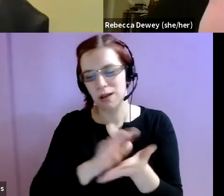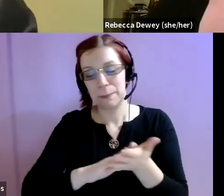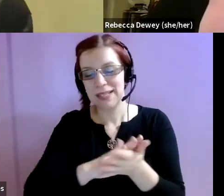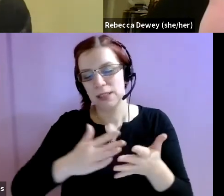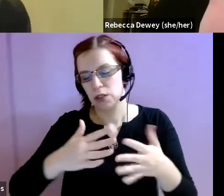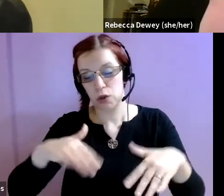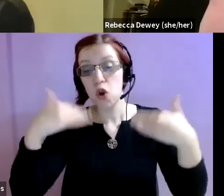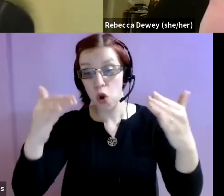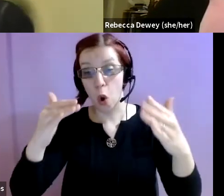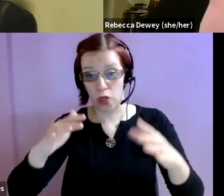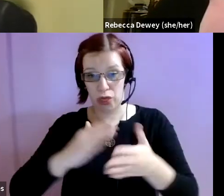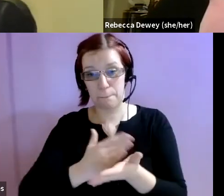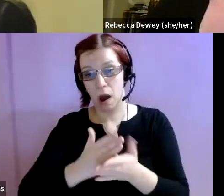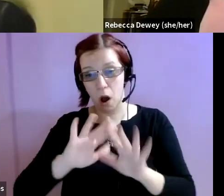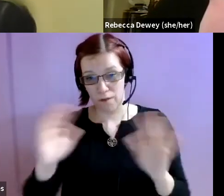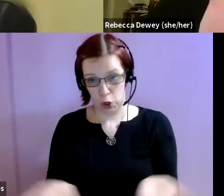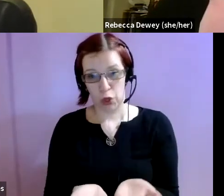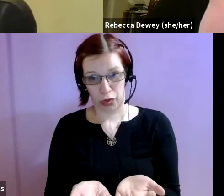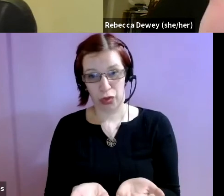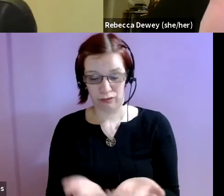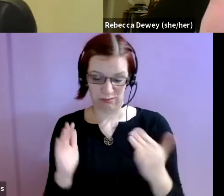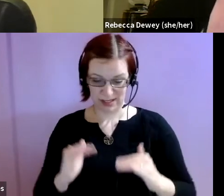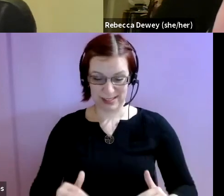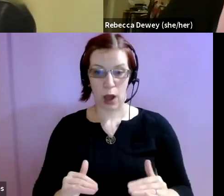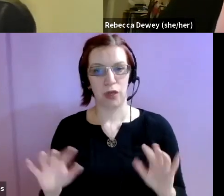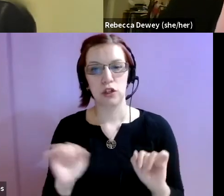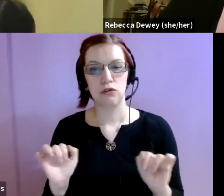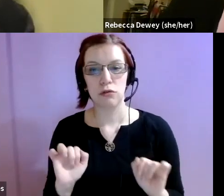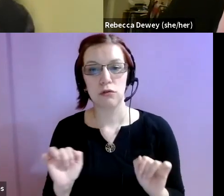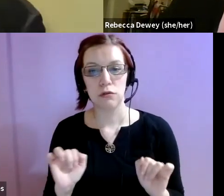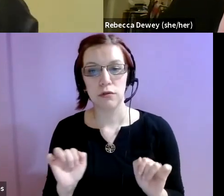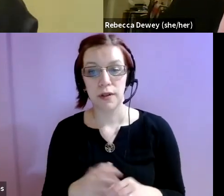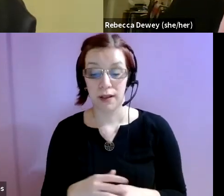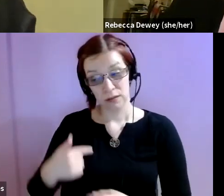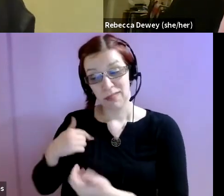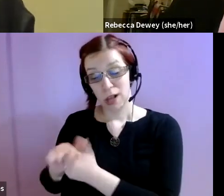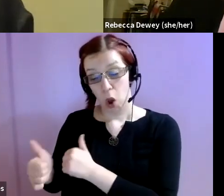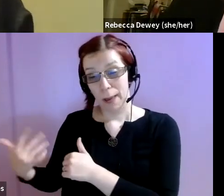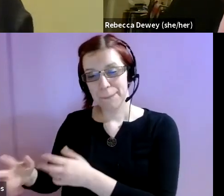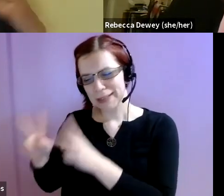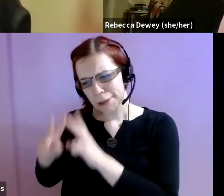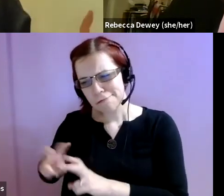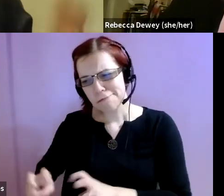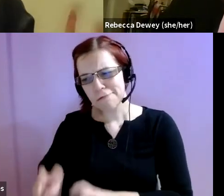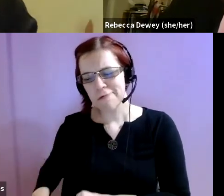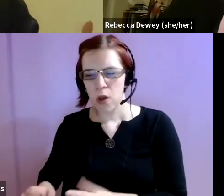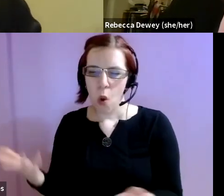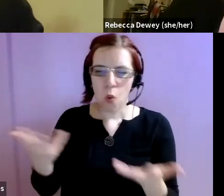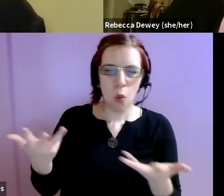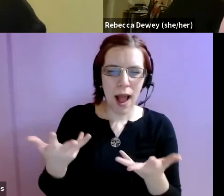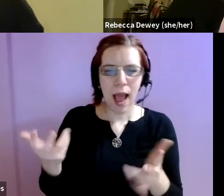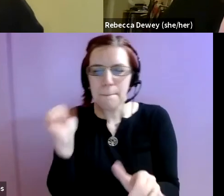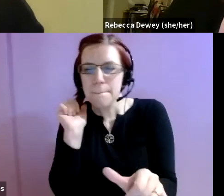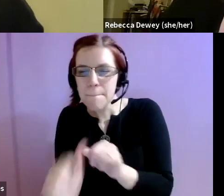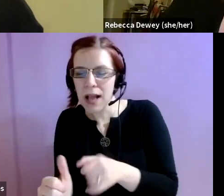and some of my colleagues have done studies, theoretical studies, to say, well, where would be the optimum place to